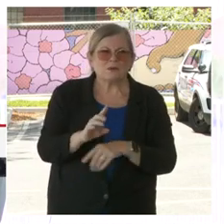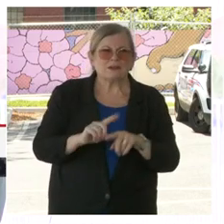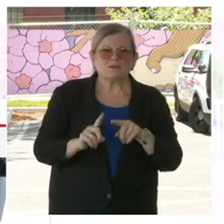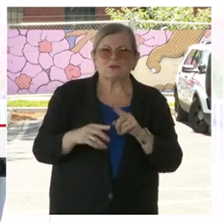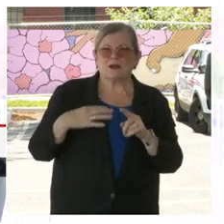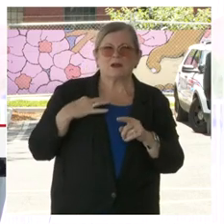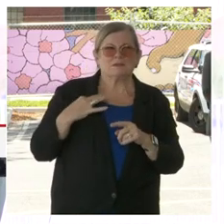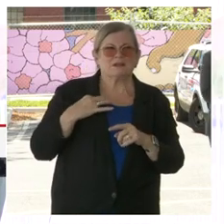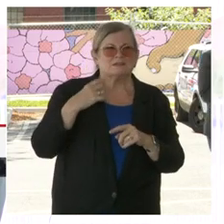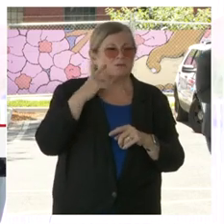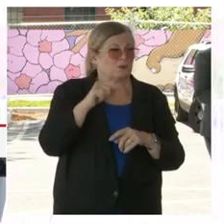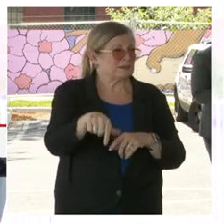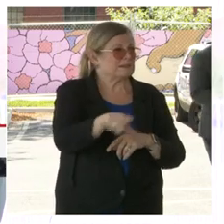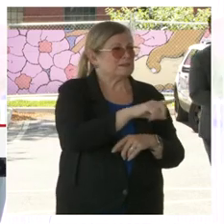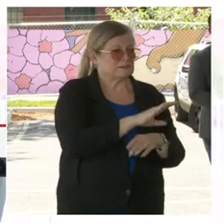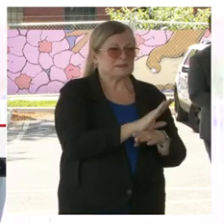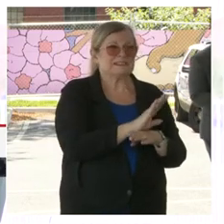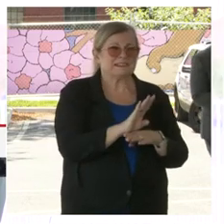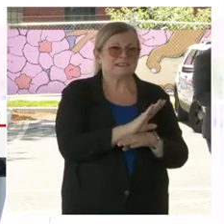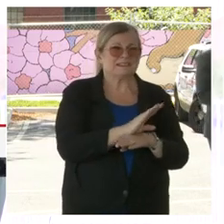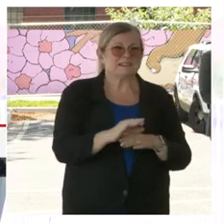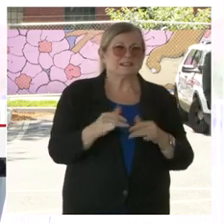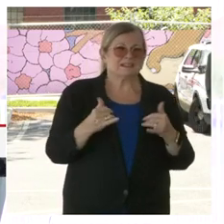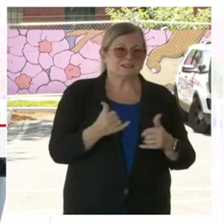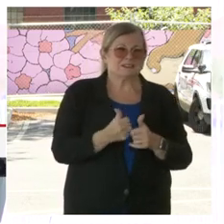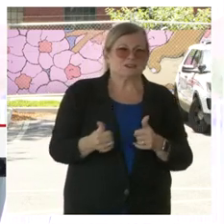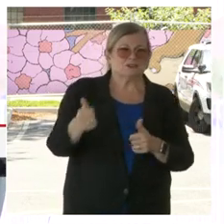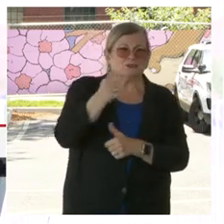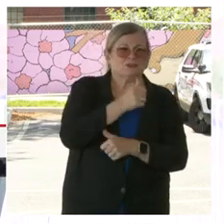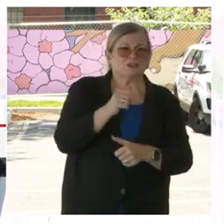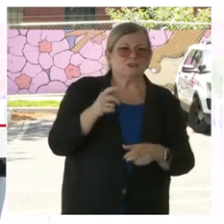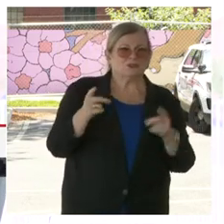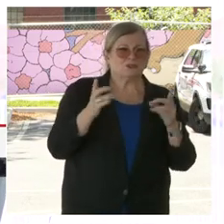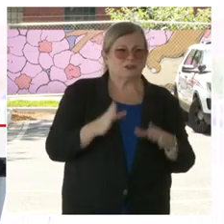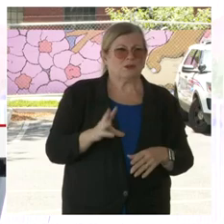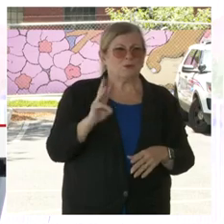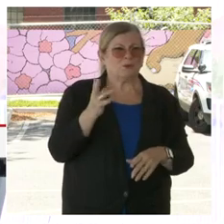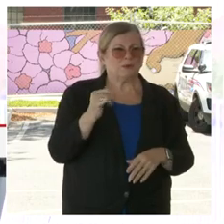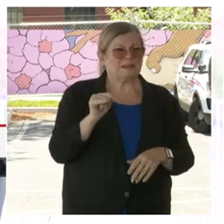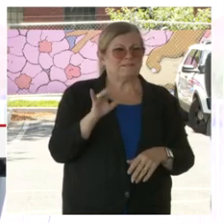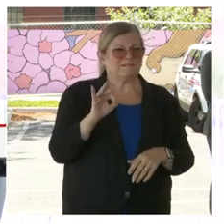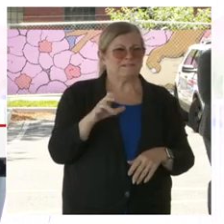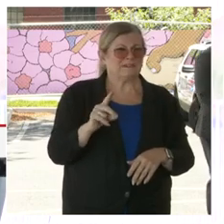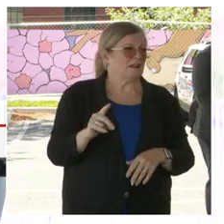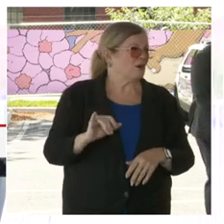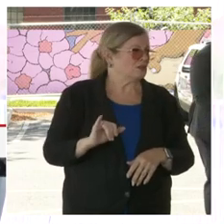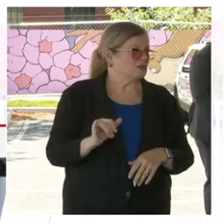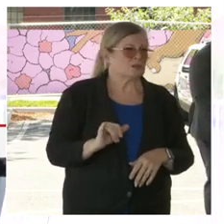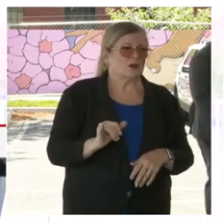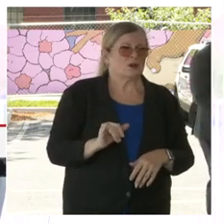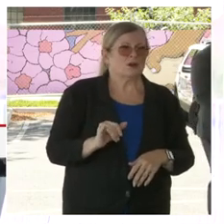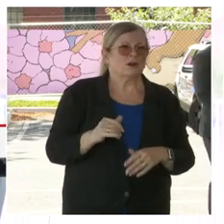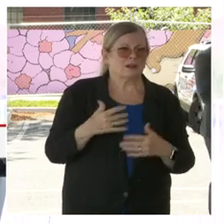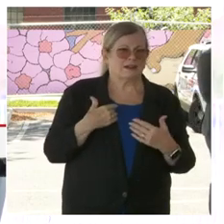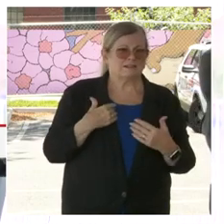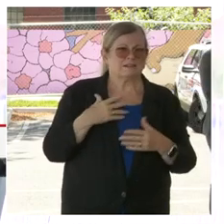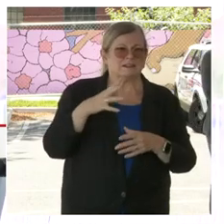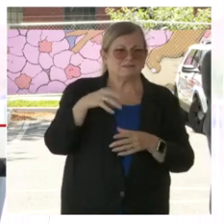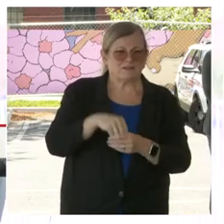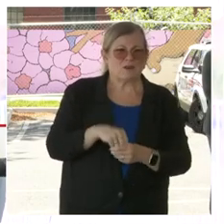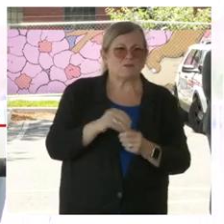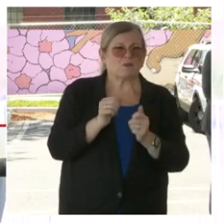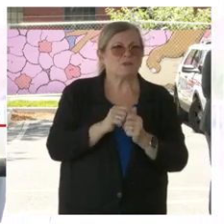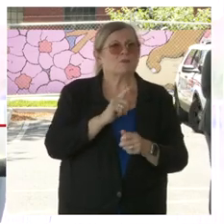particularly DCLSB Director Whitfield, happy birthday, Christina Sicard, Timothy White, Subangala Cook, and BP